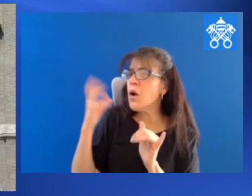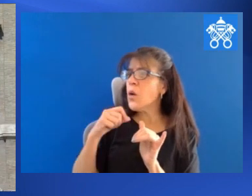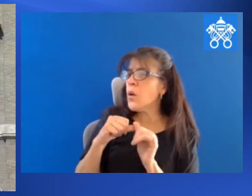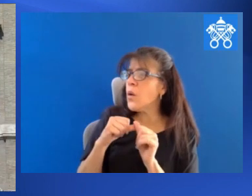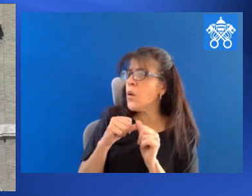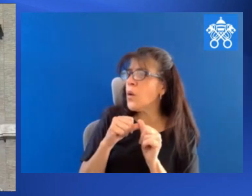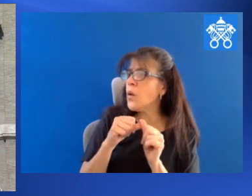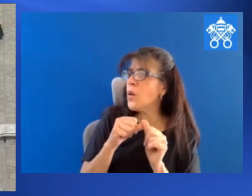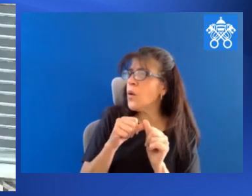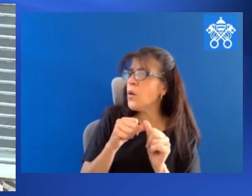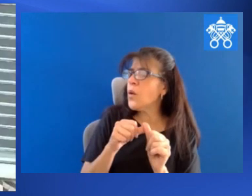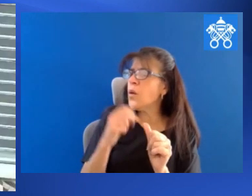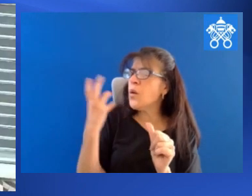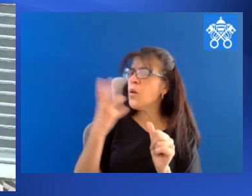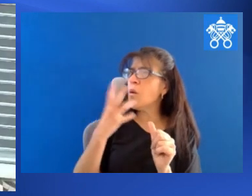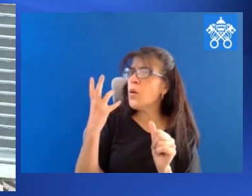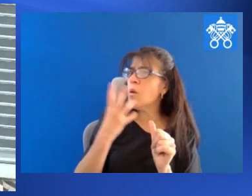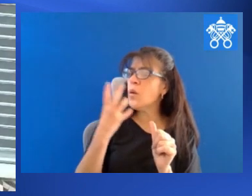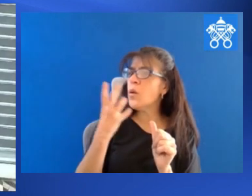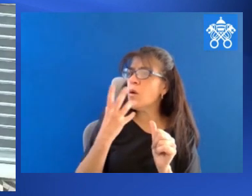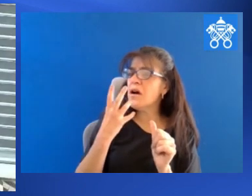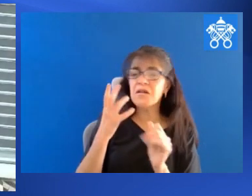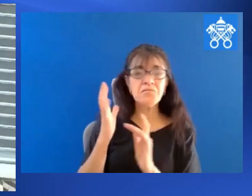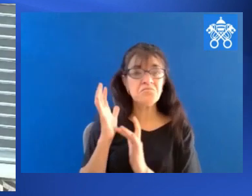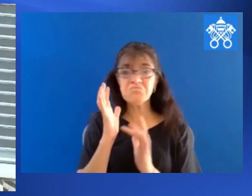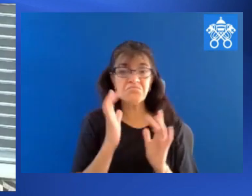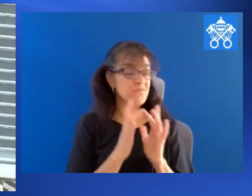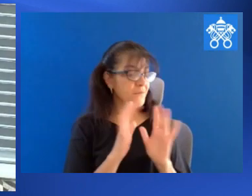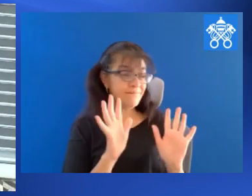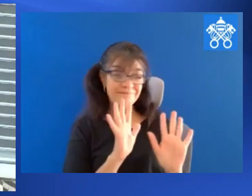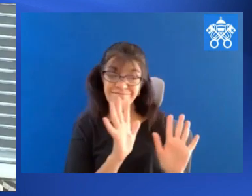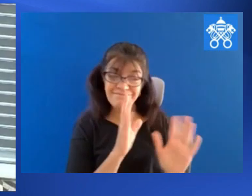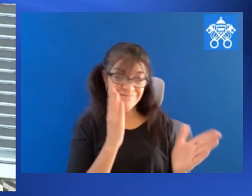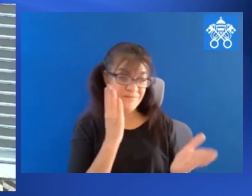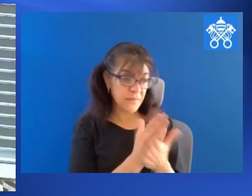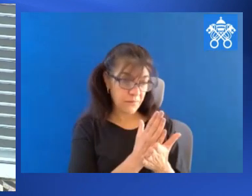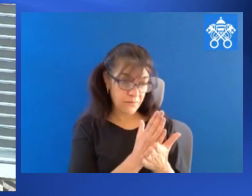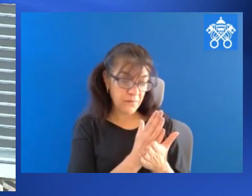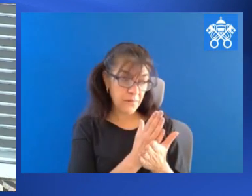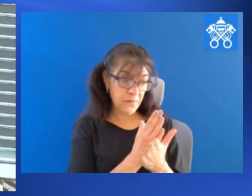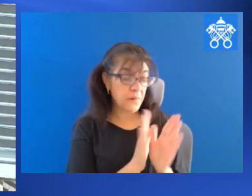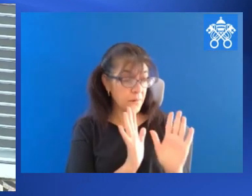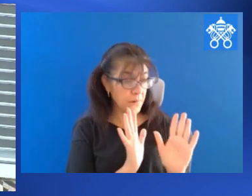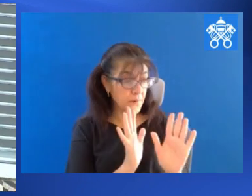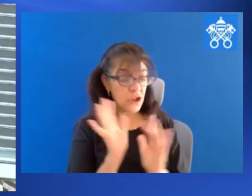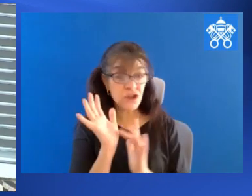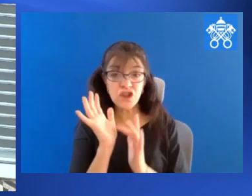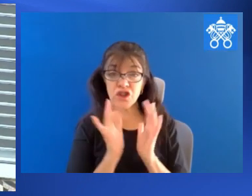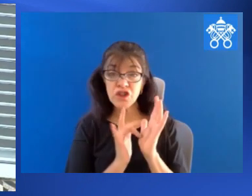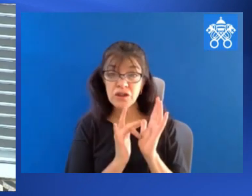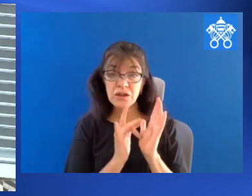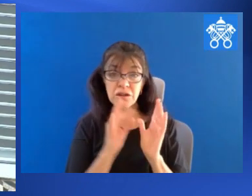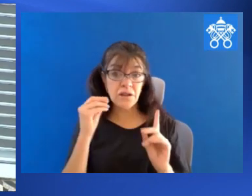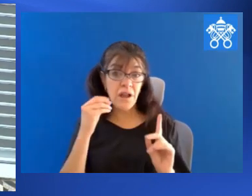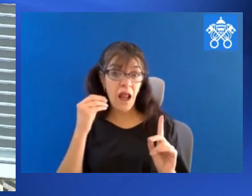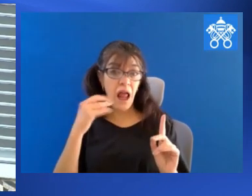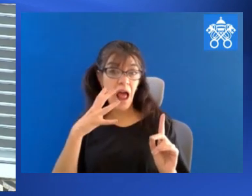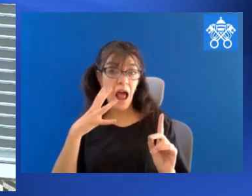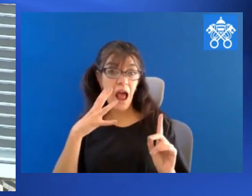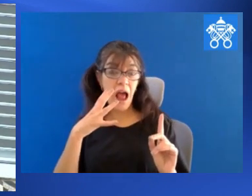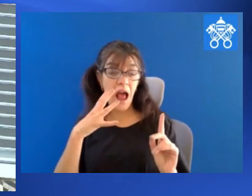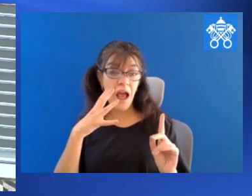there, and prolong this marvelous experience, but Jesus does not allow it. Indeed, his